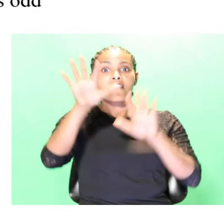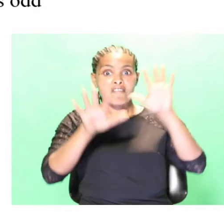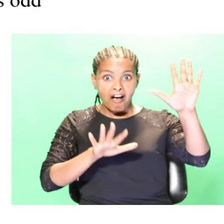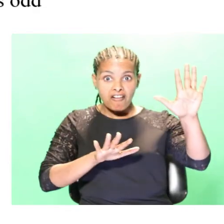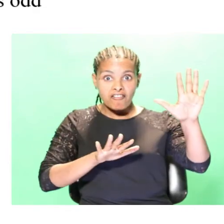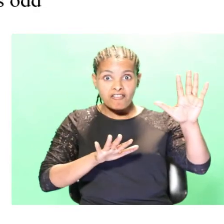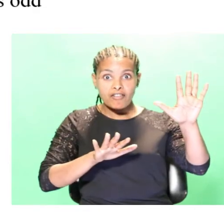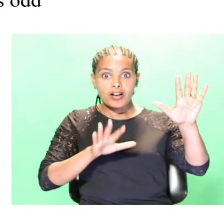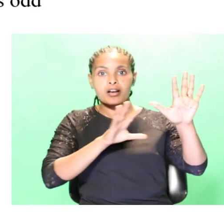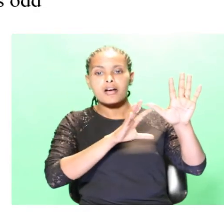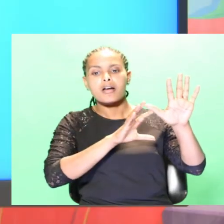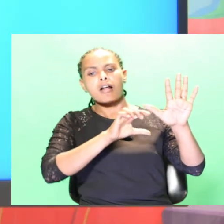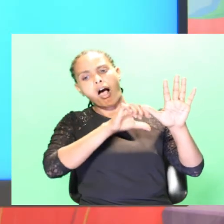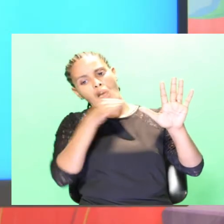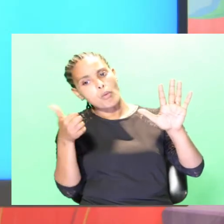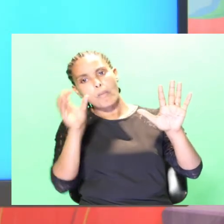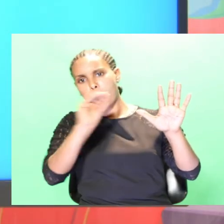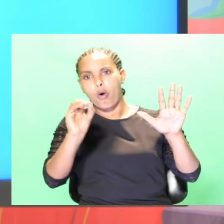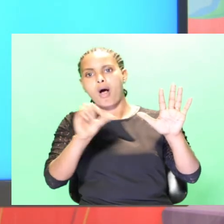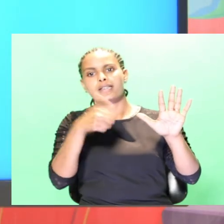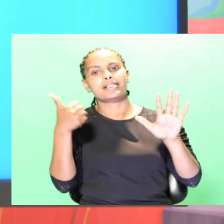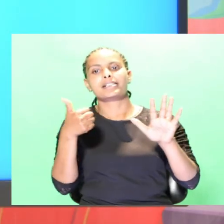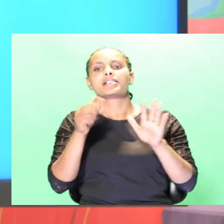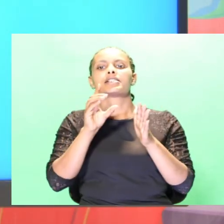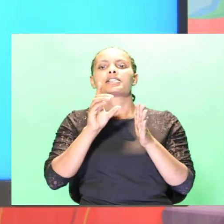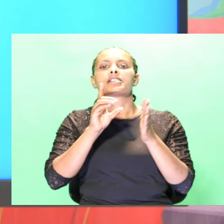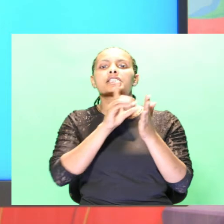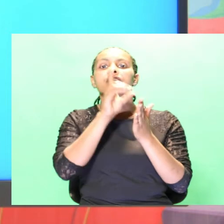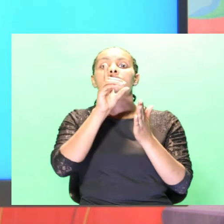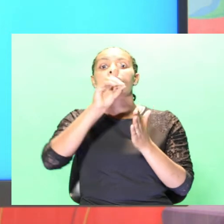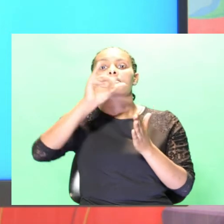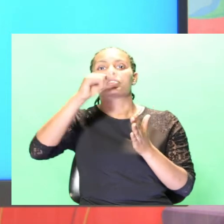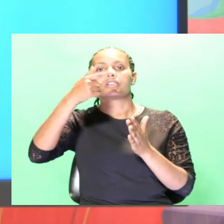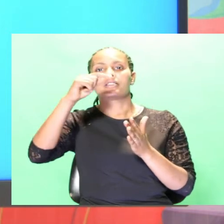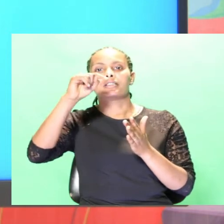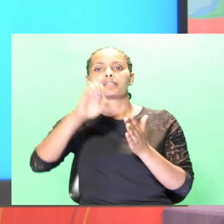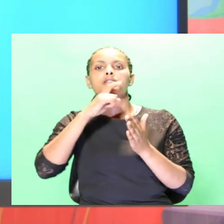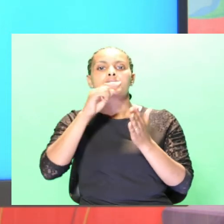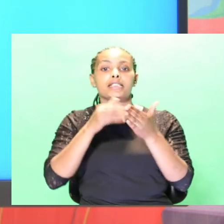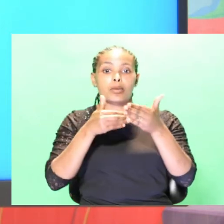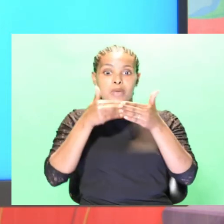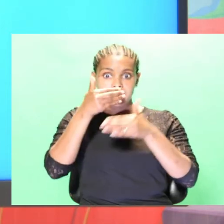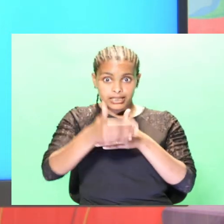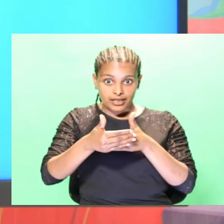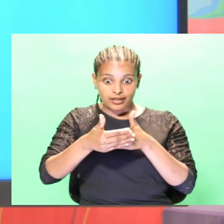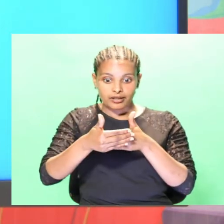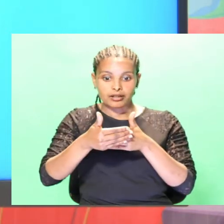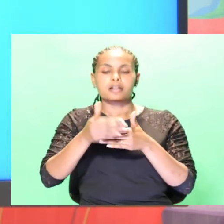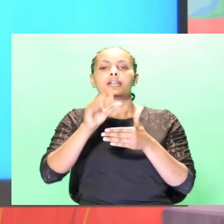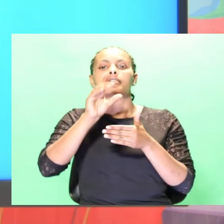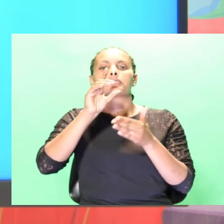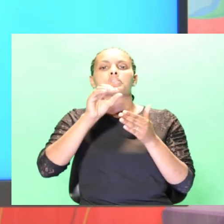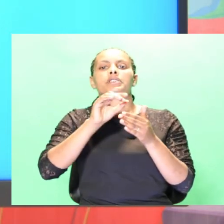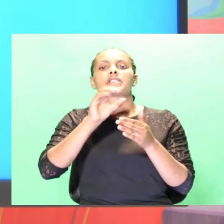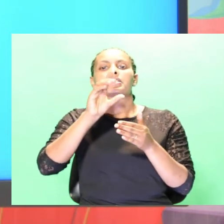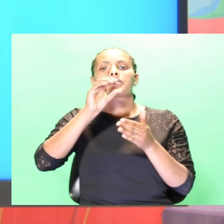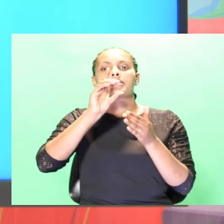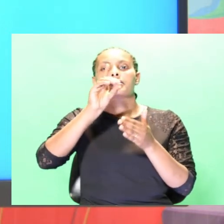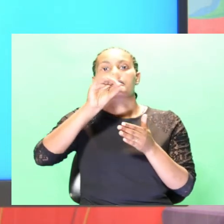5 and no other digits follow 5. The preceding digit is